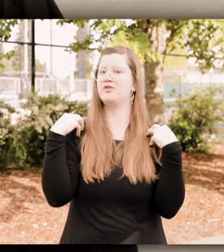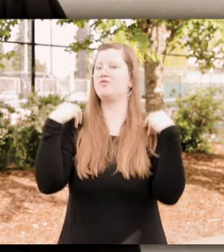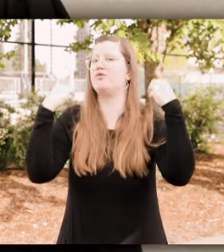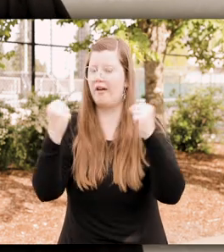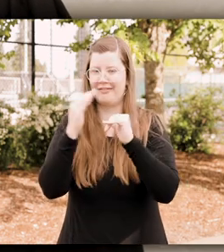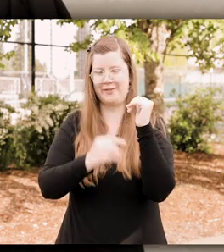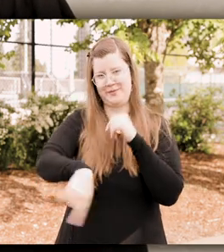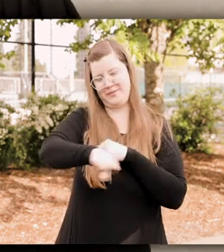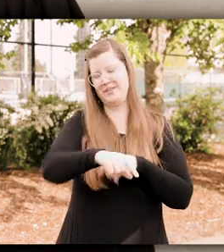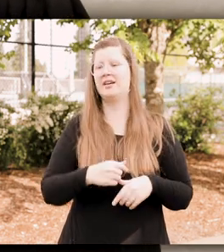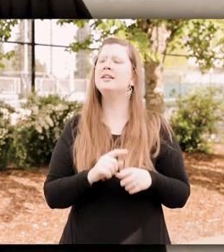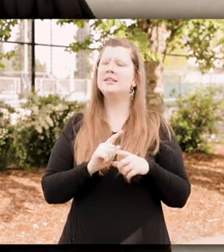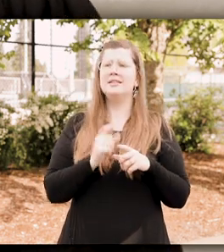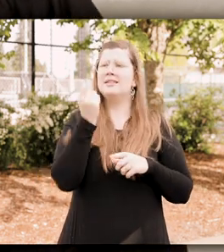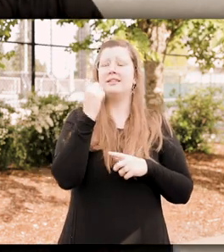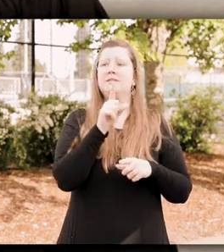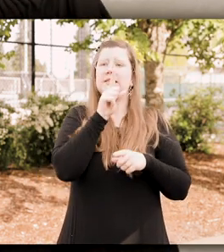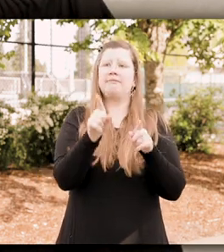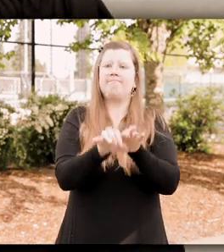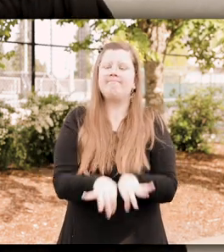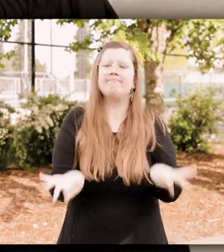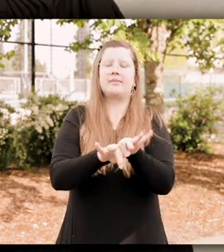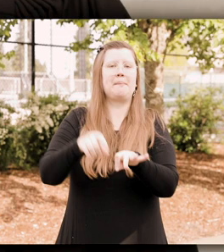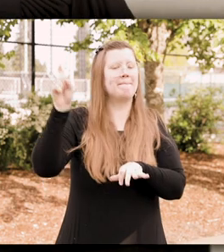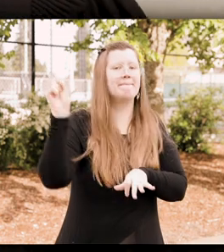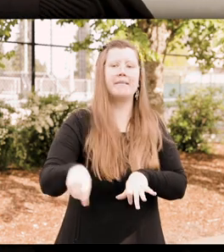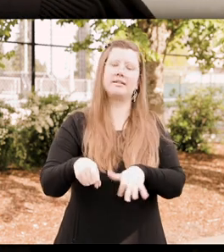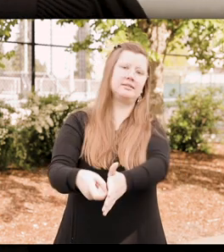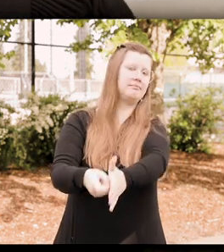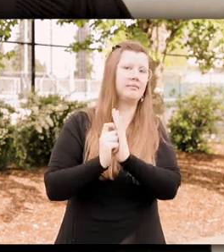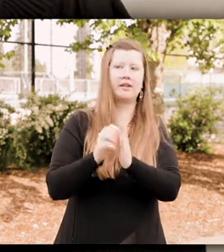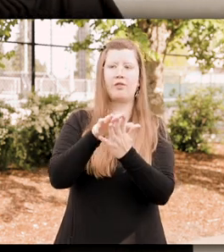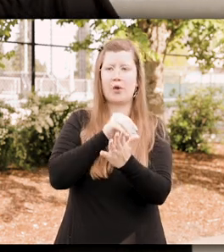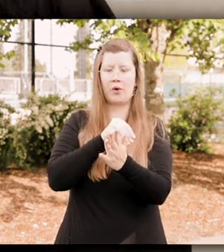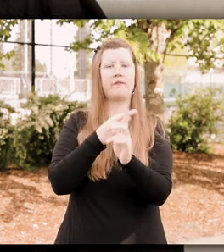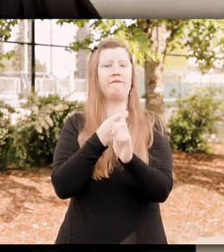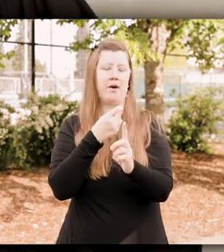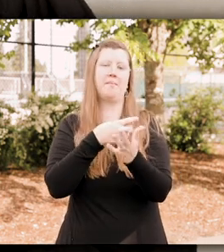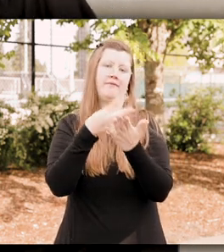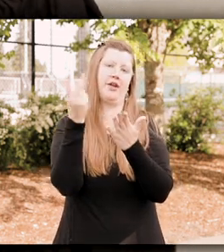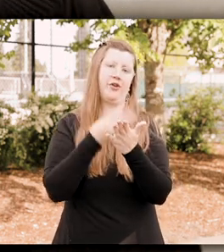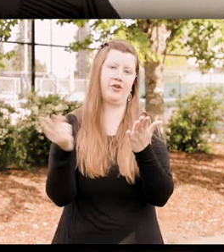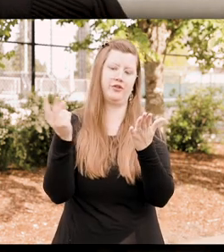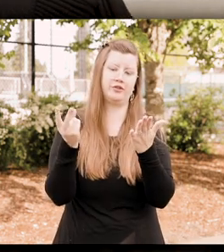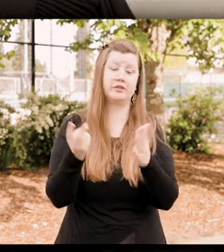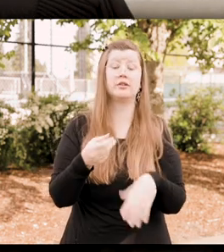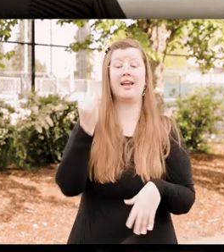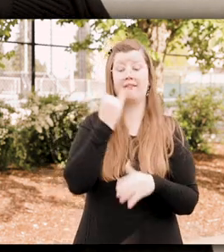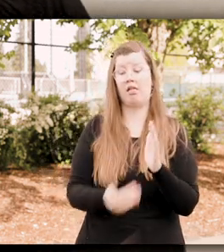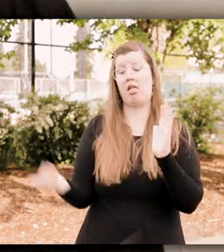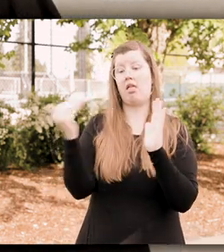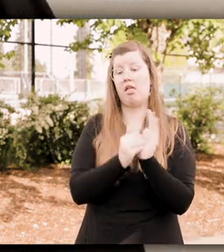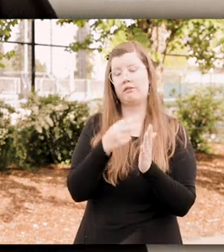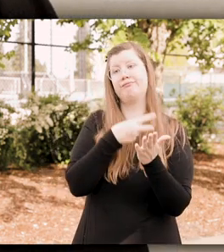failures. Repeating mistakes is the most terrible of wasted opportunities. Flipping this,